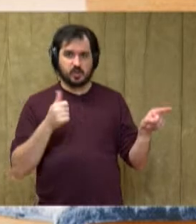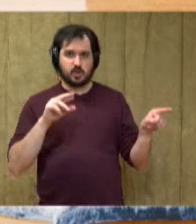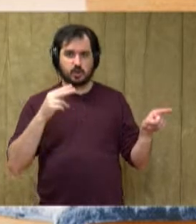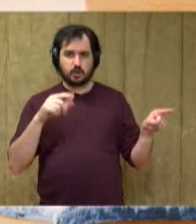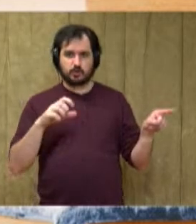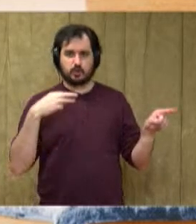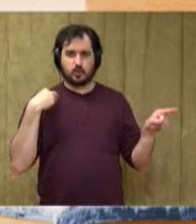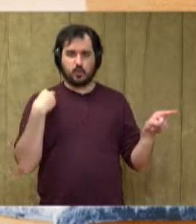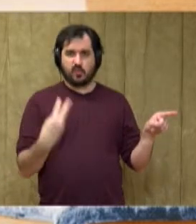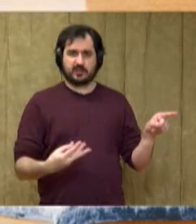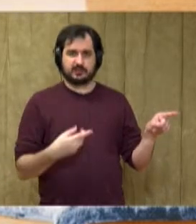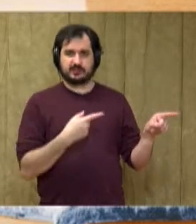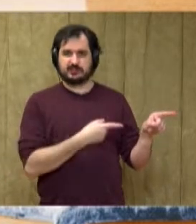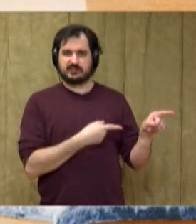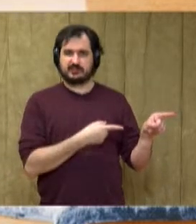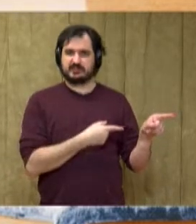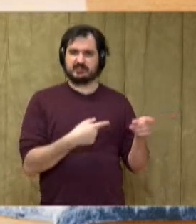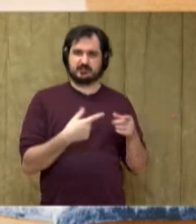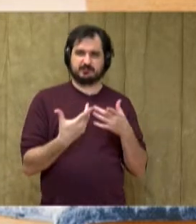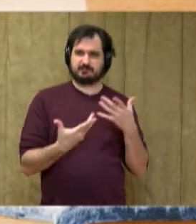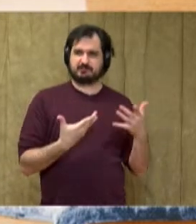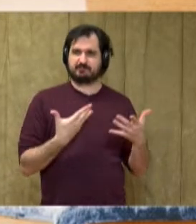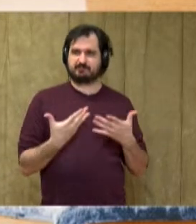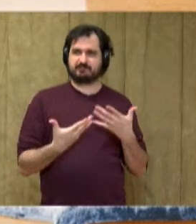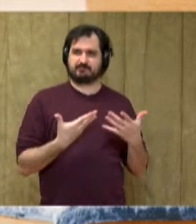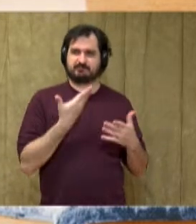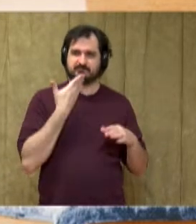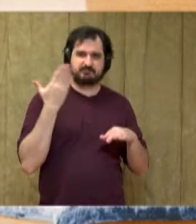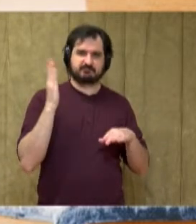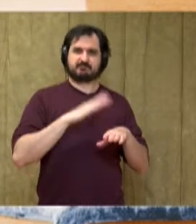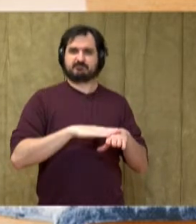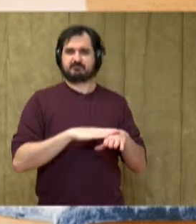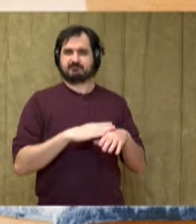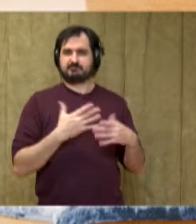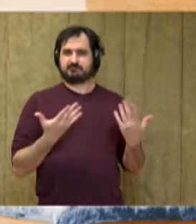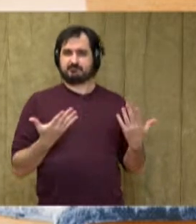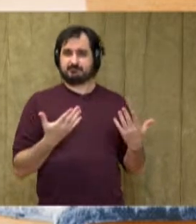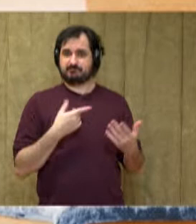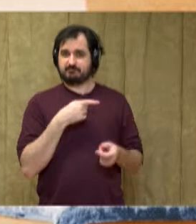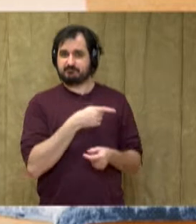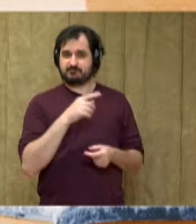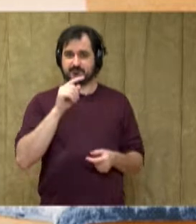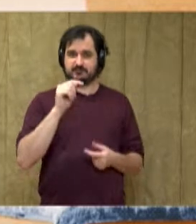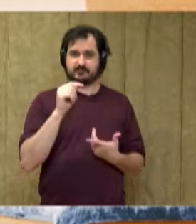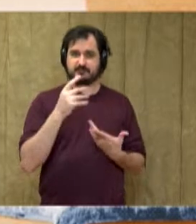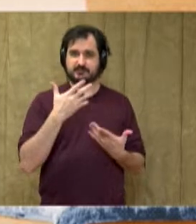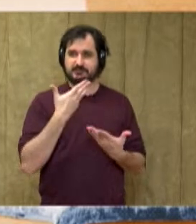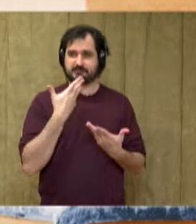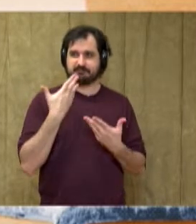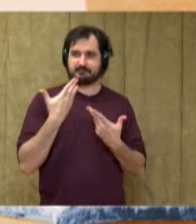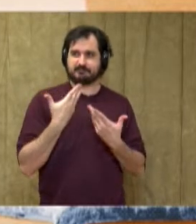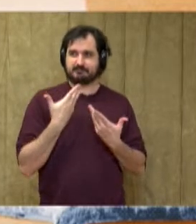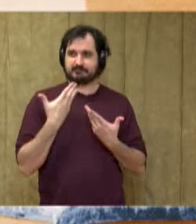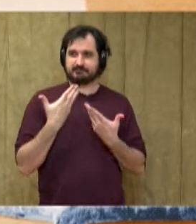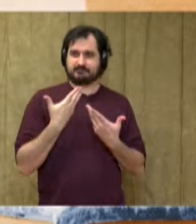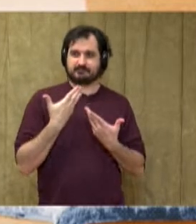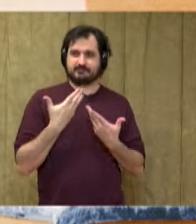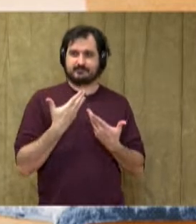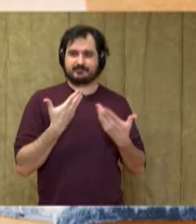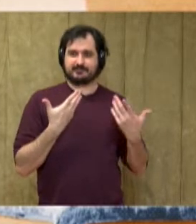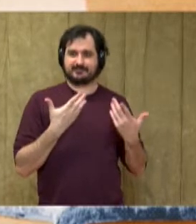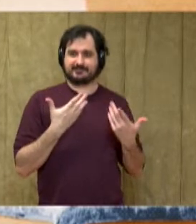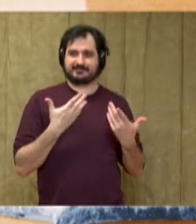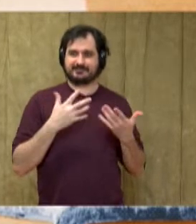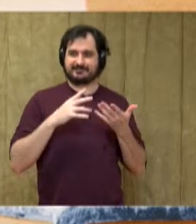traitor because he was, in the beginning, a British citizen? So was he a traitor to the king? The king's